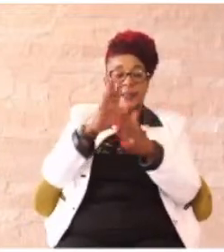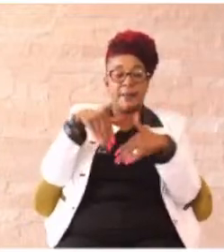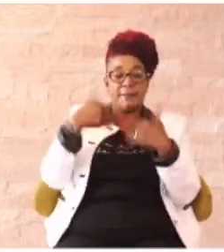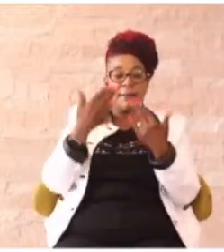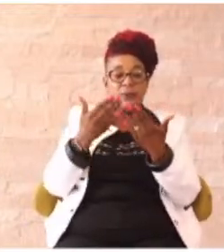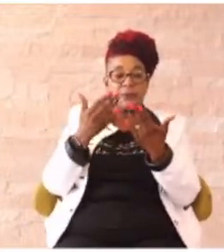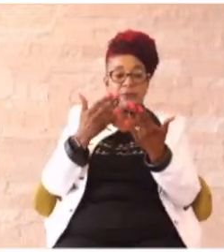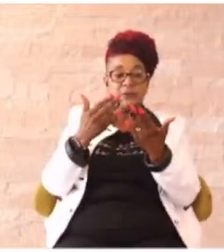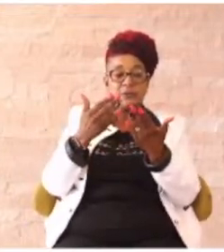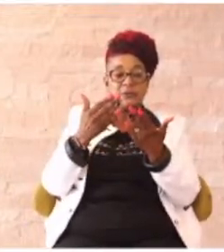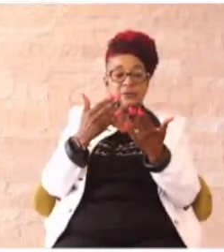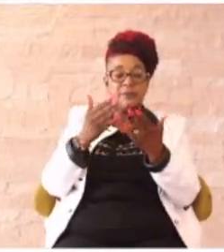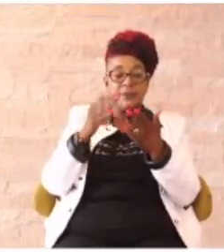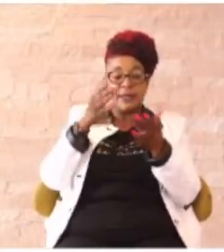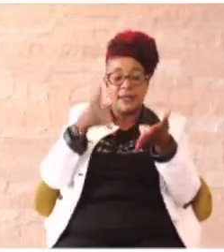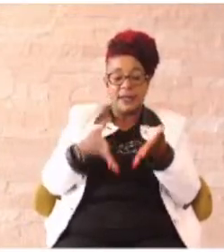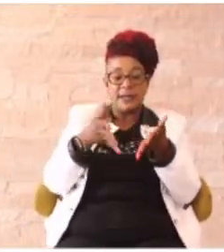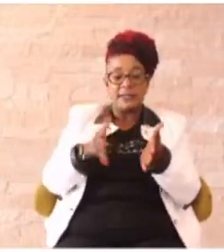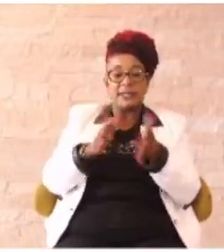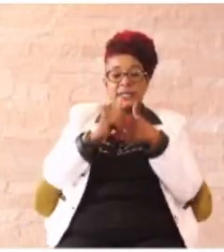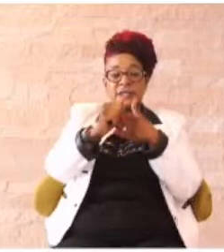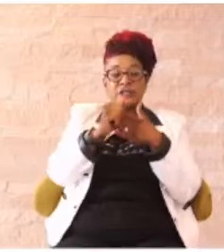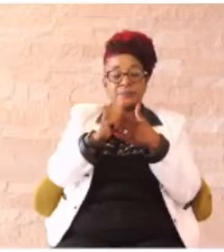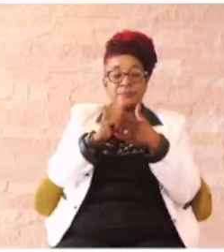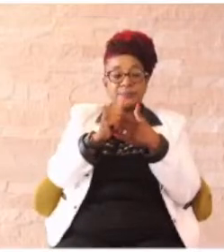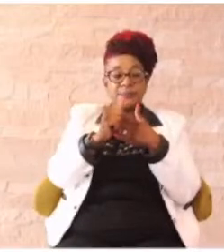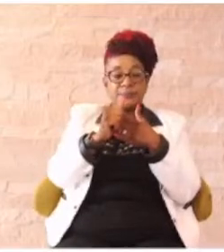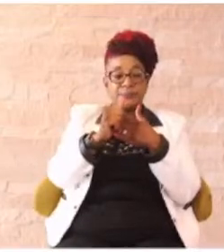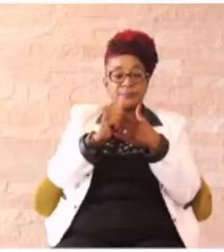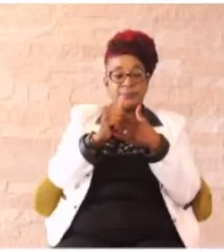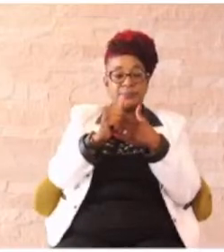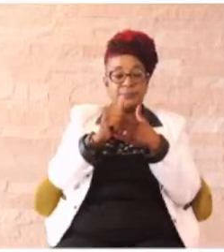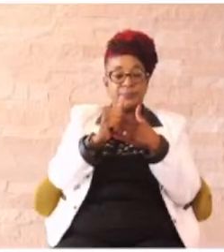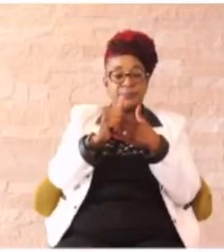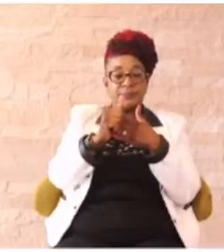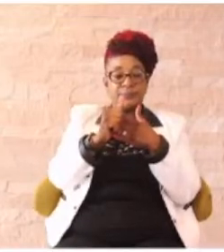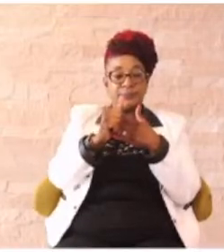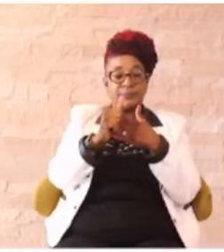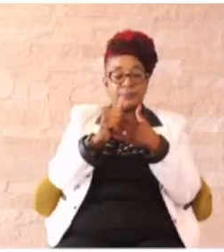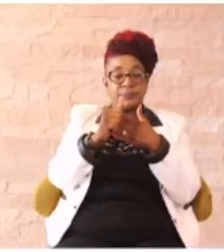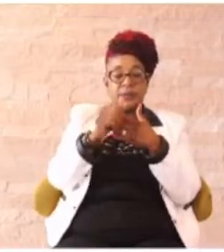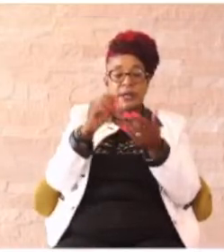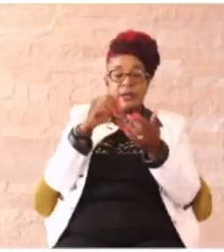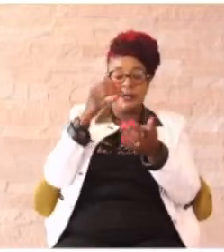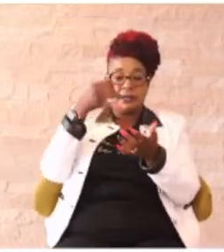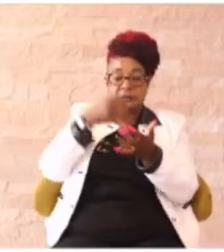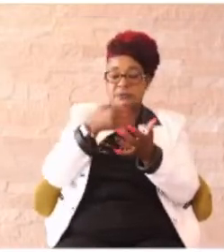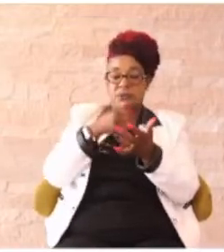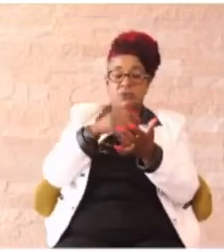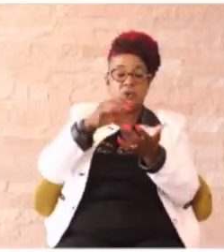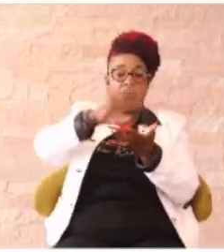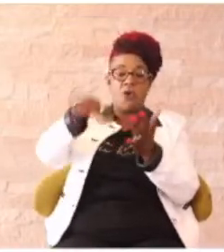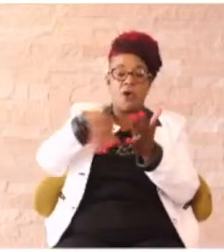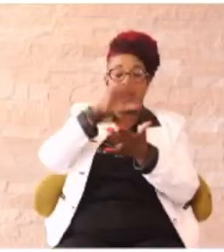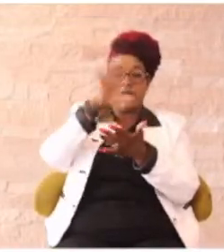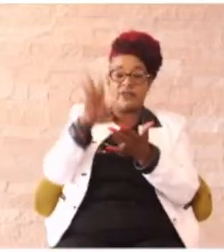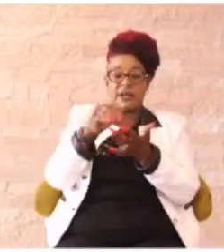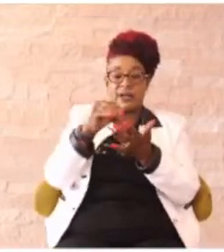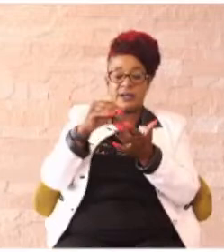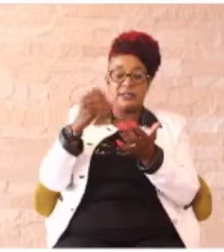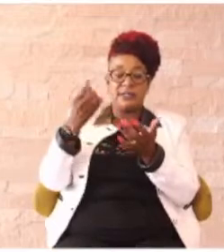in political and leadership, is almost the same in all African countries except Rwanda. And I